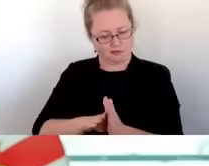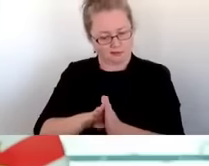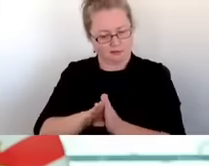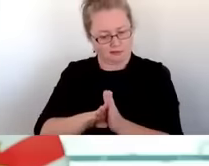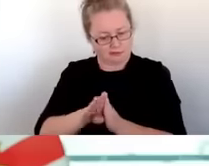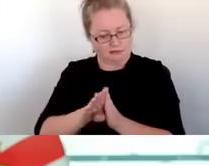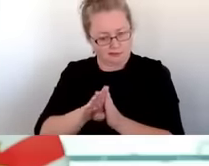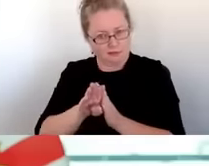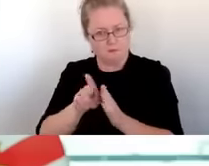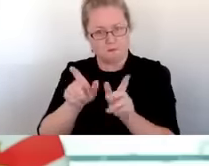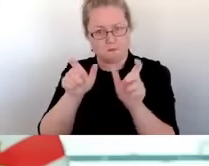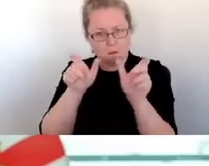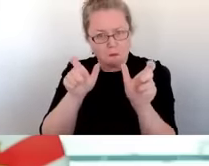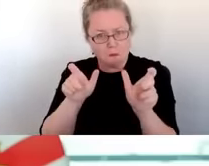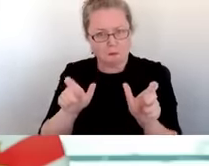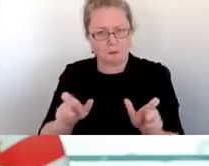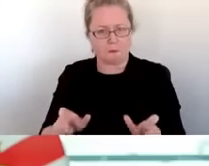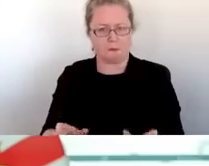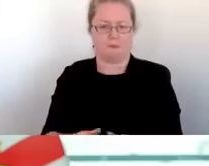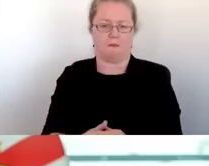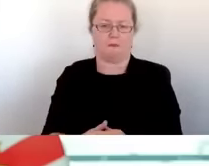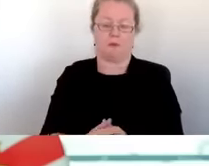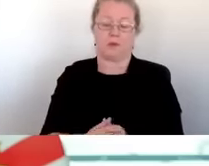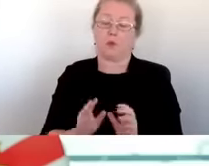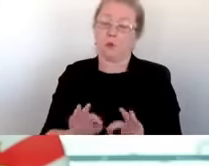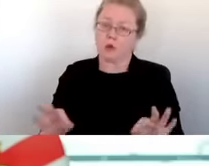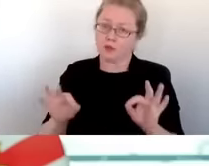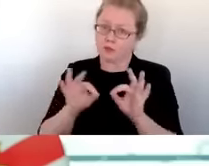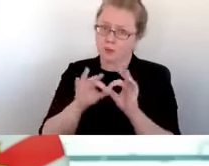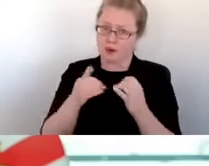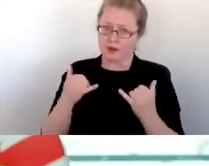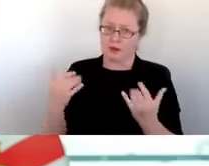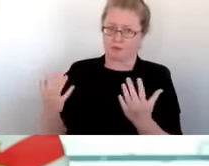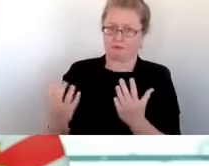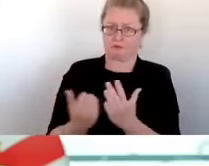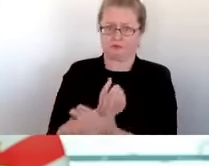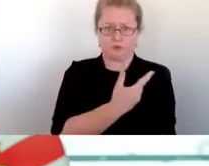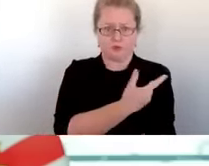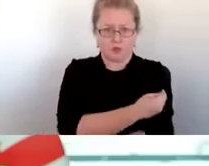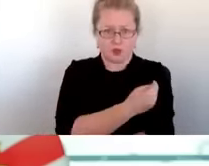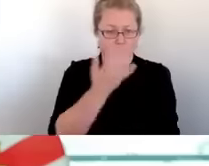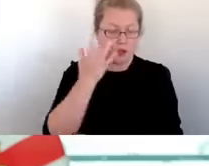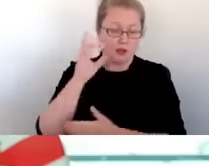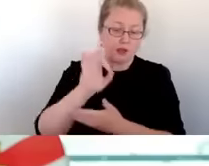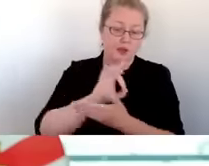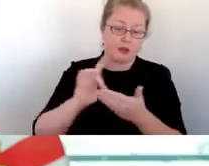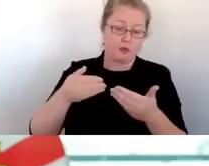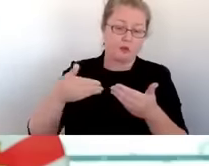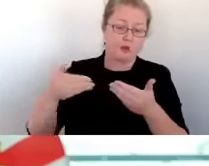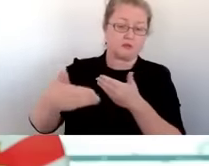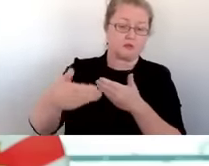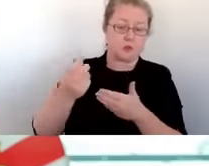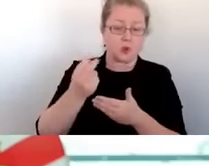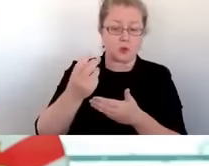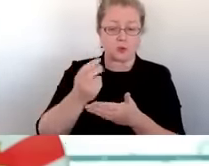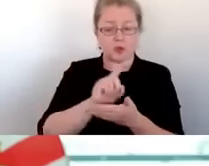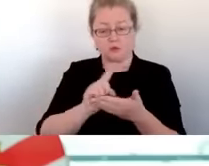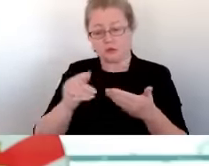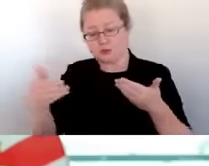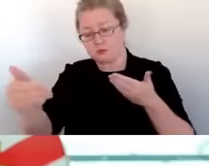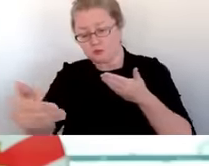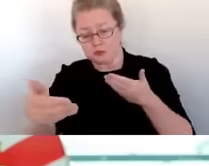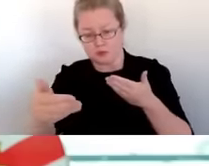have antibodies to protect them from infection when we expect to see COVID increasing again. And as I said, we'll be talking